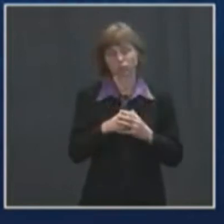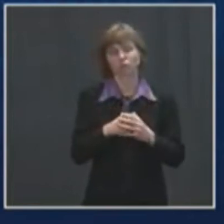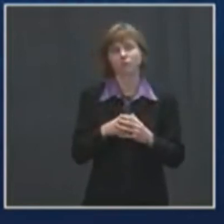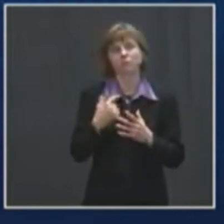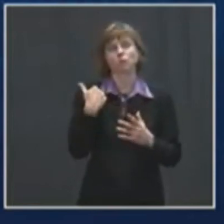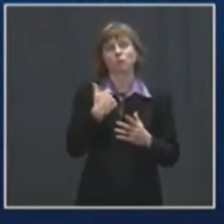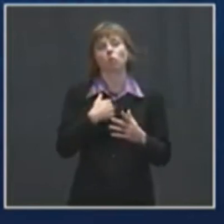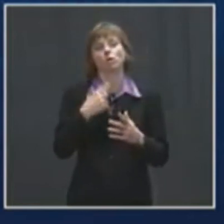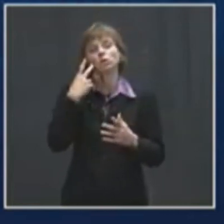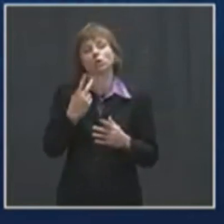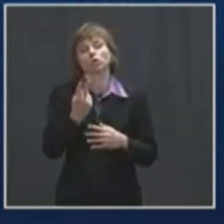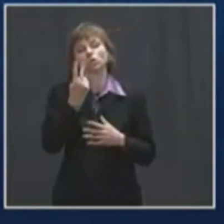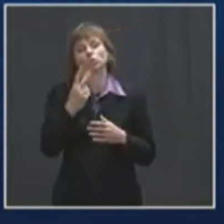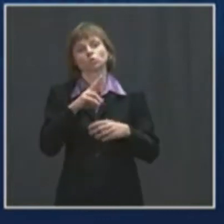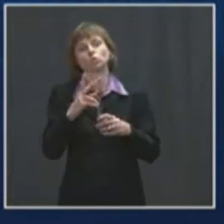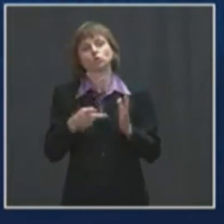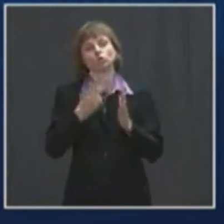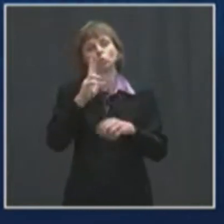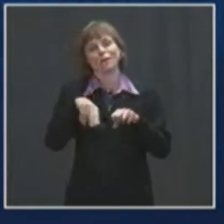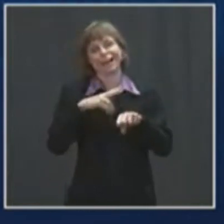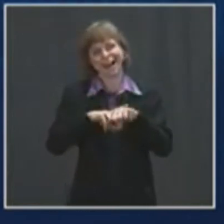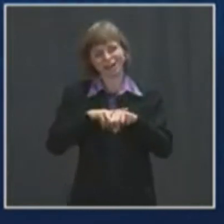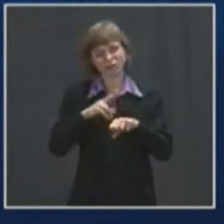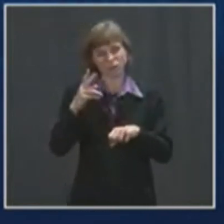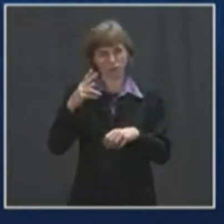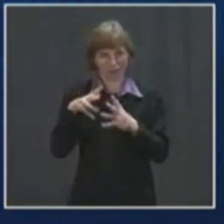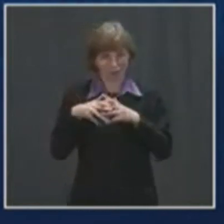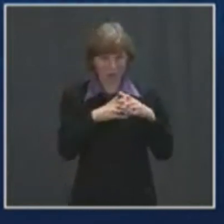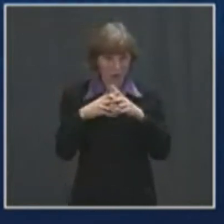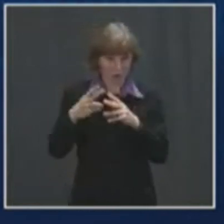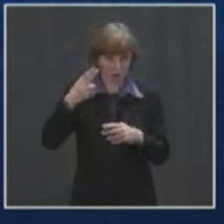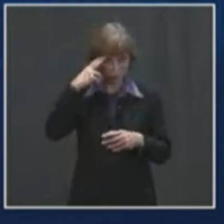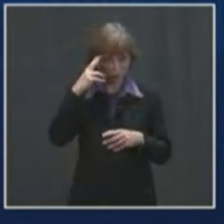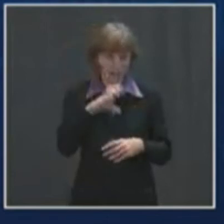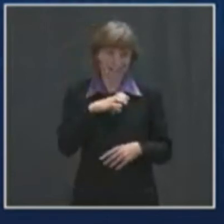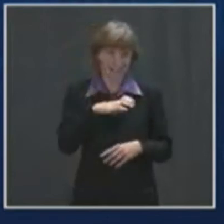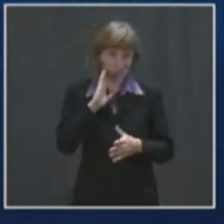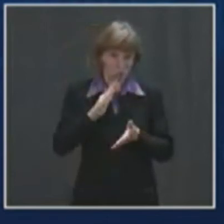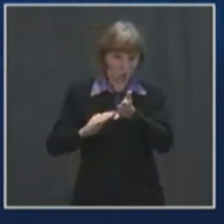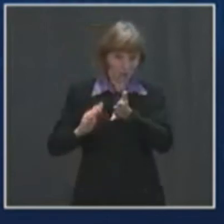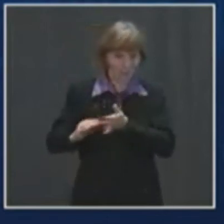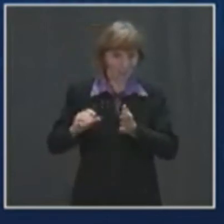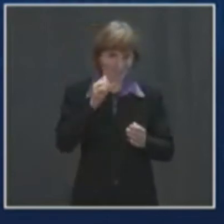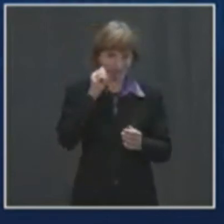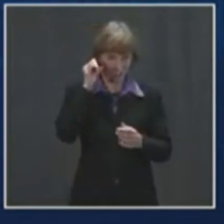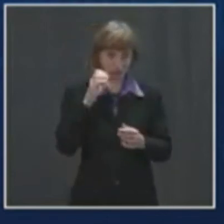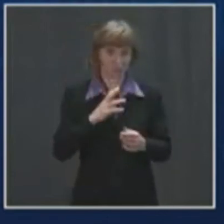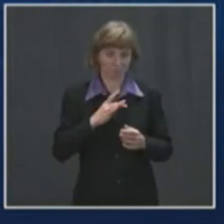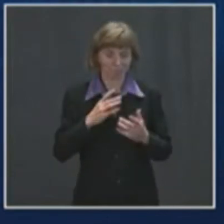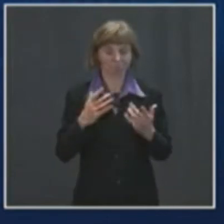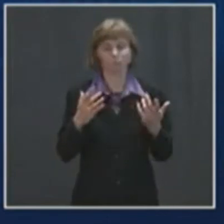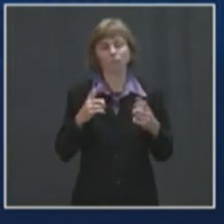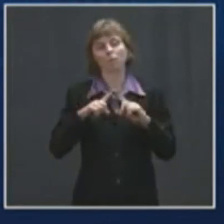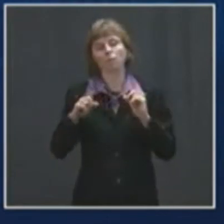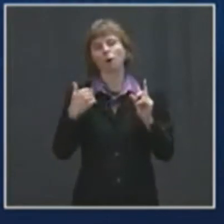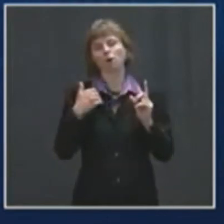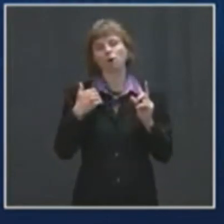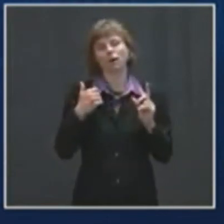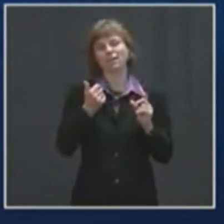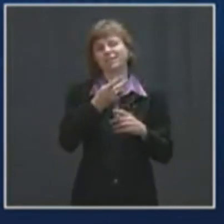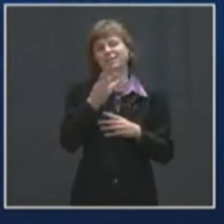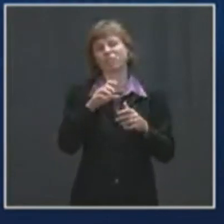national American Saudi citizens. We hope to see further progress over the next coming months. And as noted in a couple of areas we've talked about, there's an